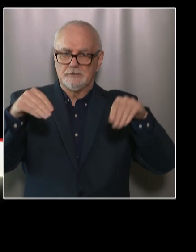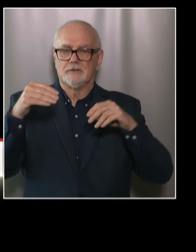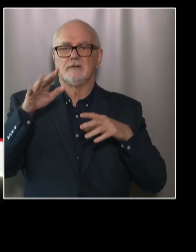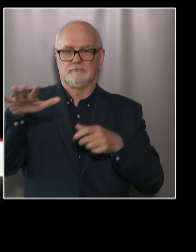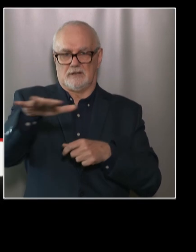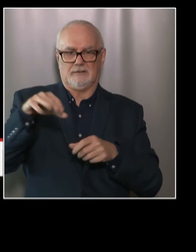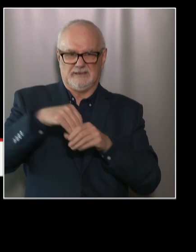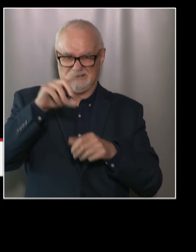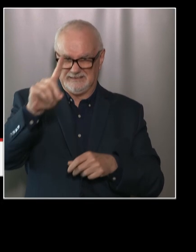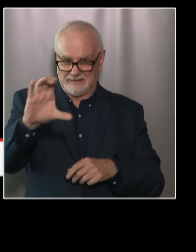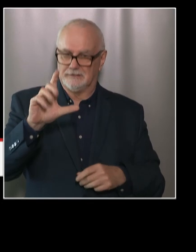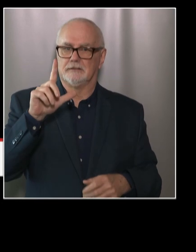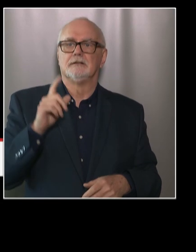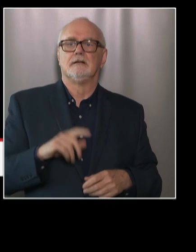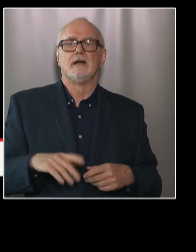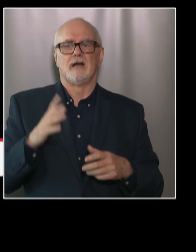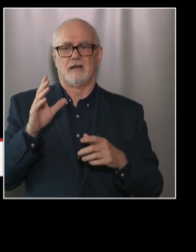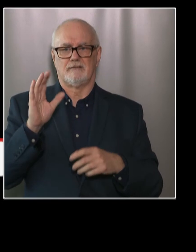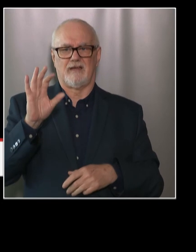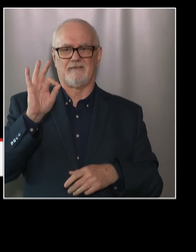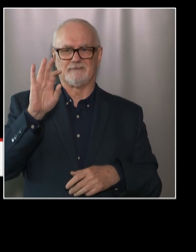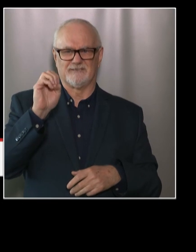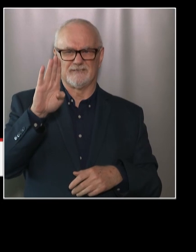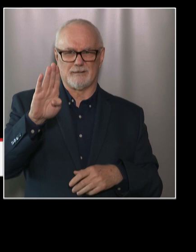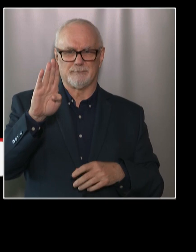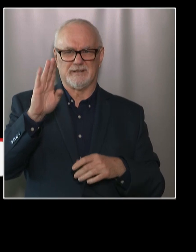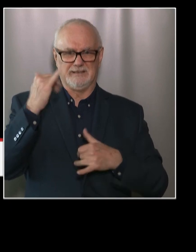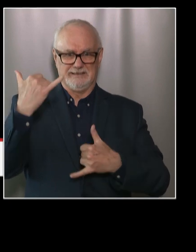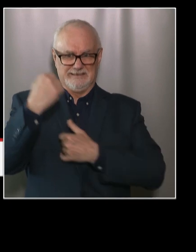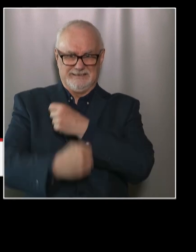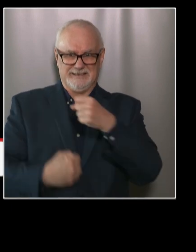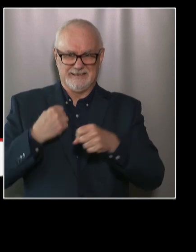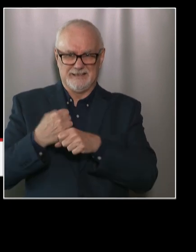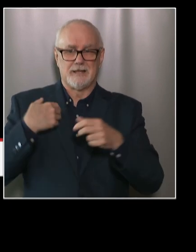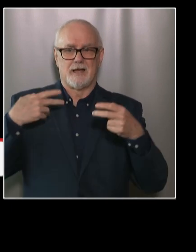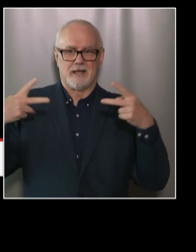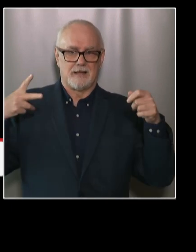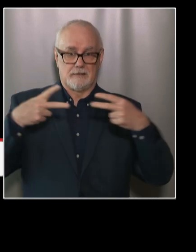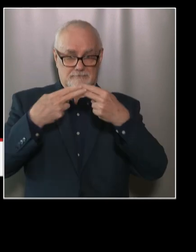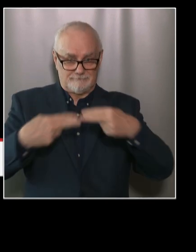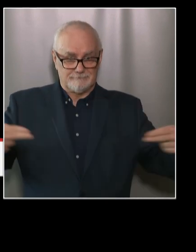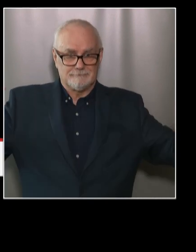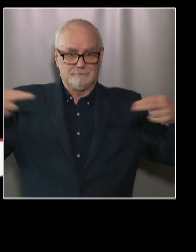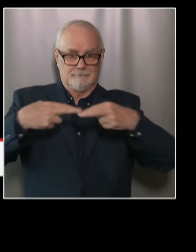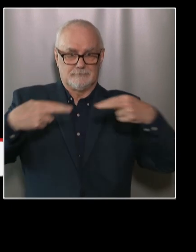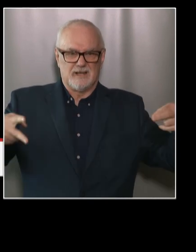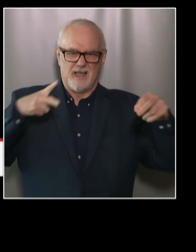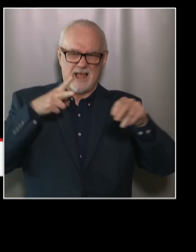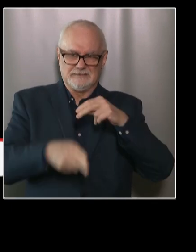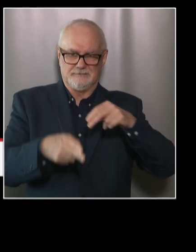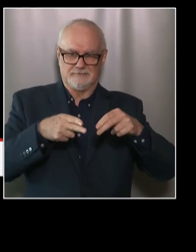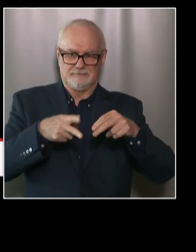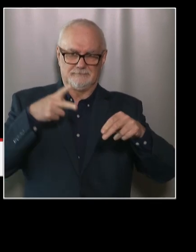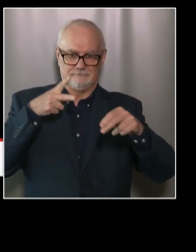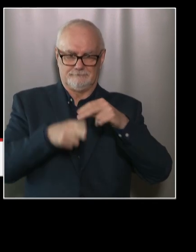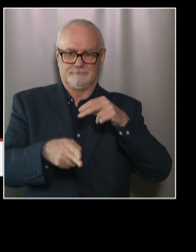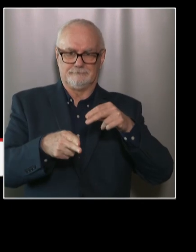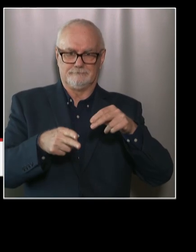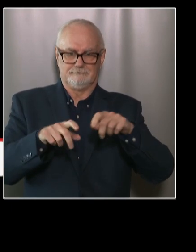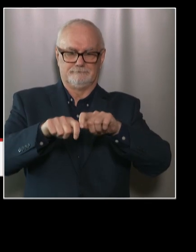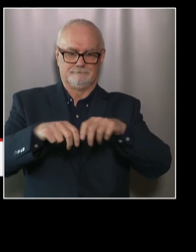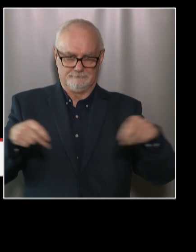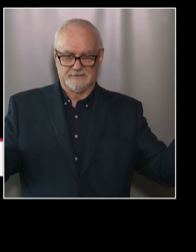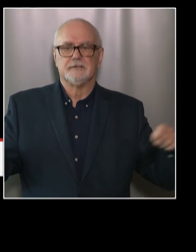And in February this year, we cut the ribbon on the final phase of the Skyland development. 126 new